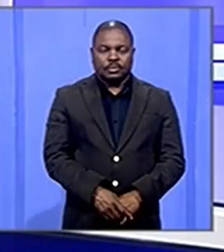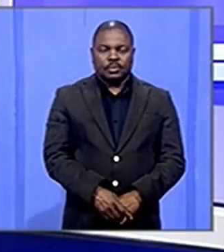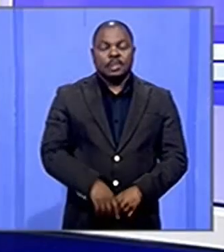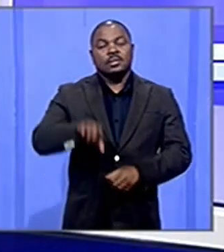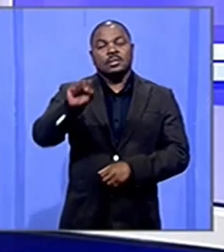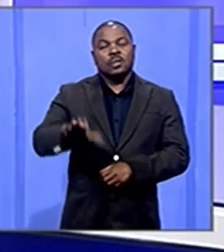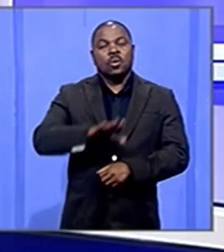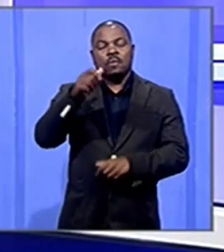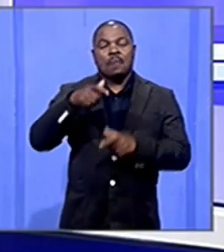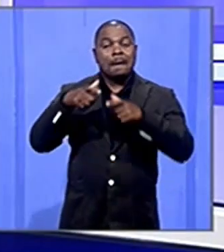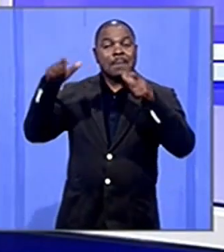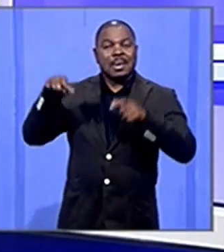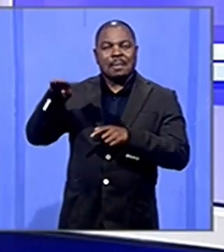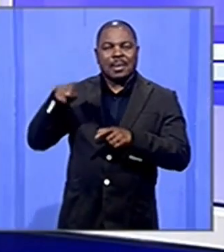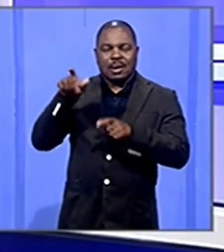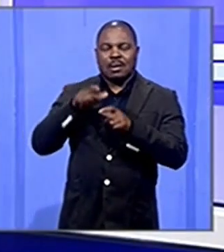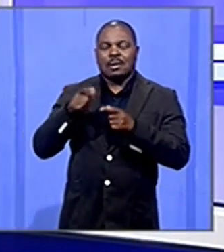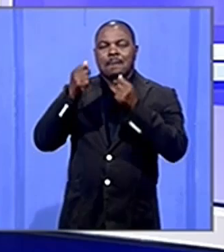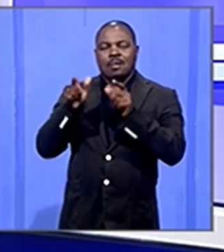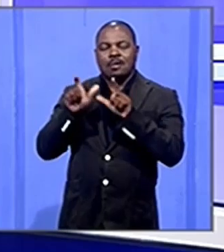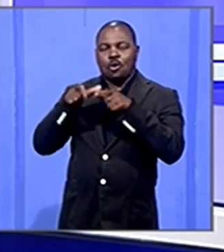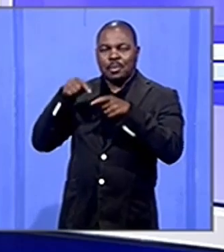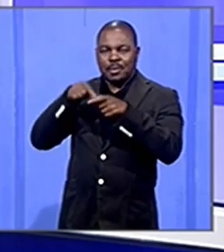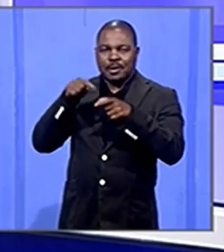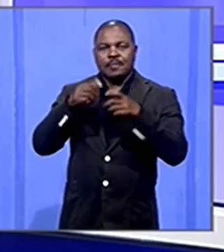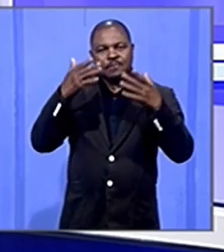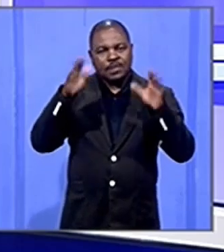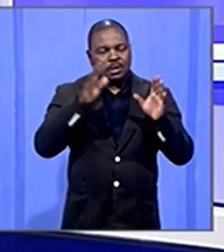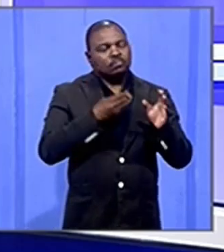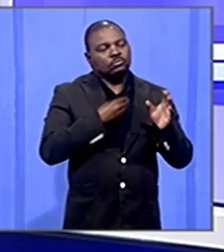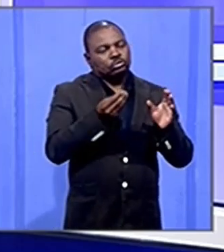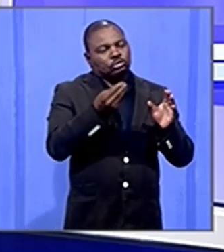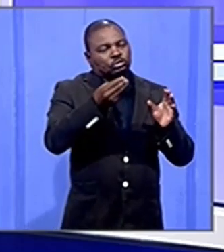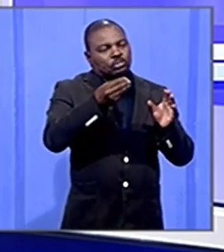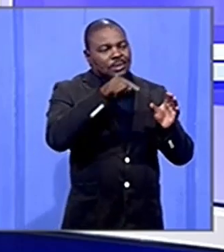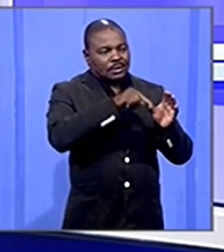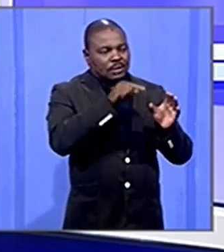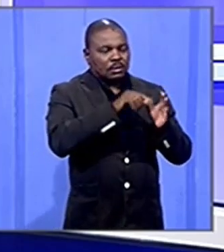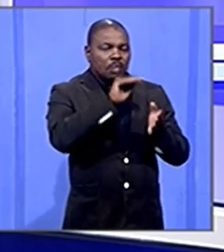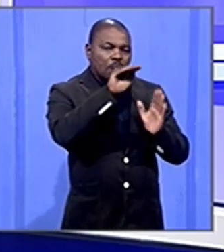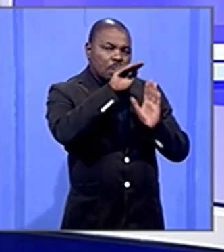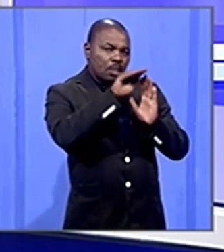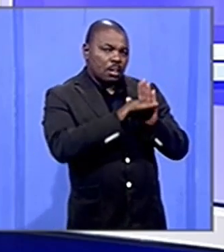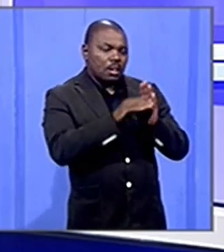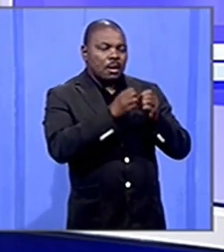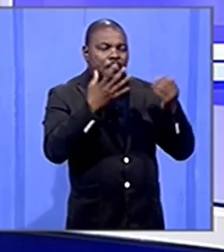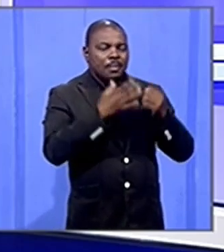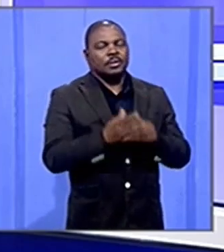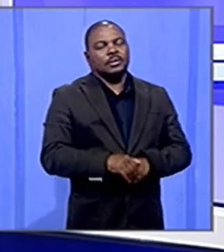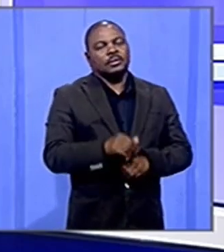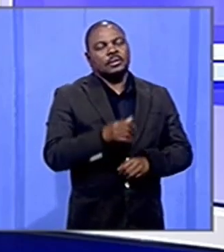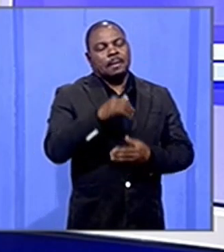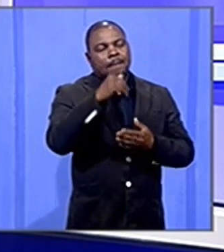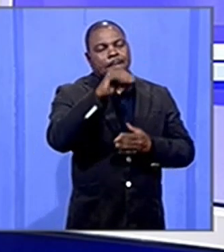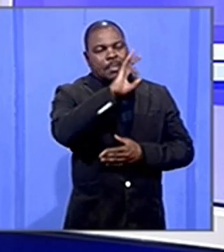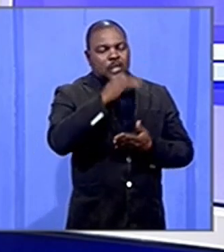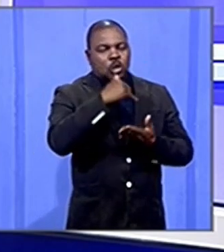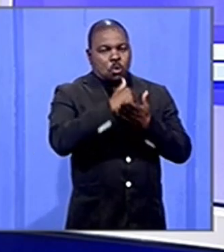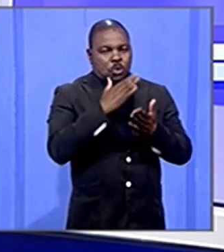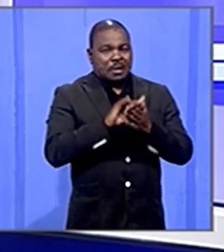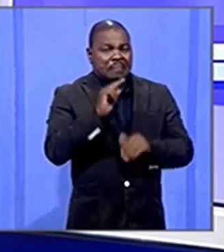Komiti ya ditšhelete ya Banka ya Reserve e theošitše kelo ya tswala ya dikadimo ka 0.25% lekga